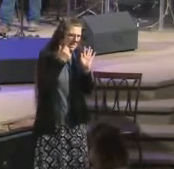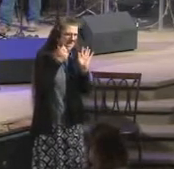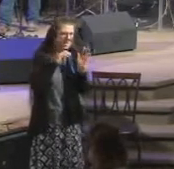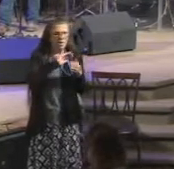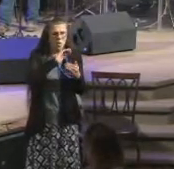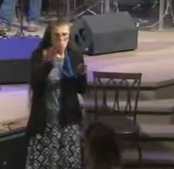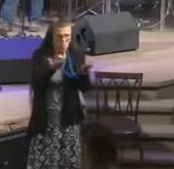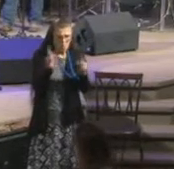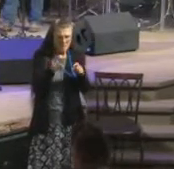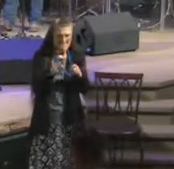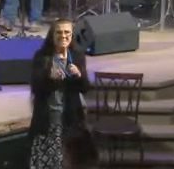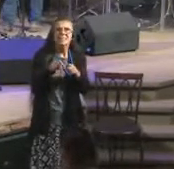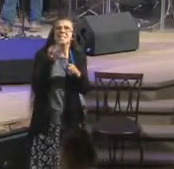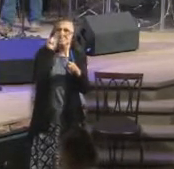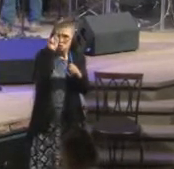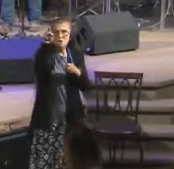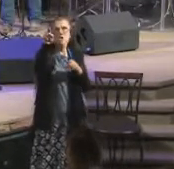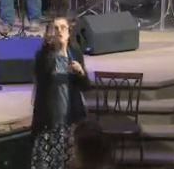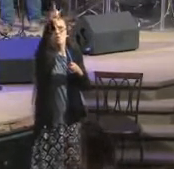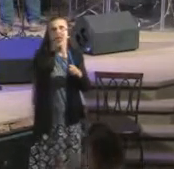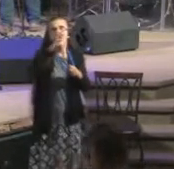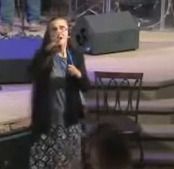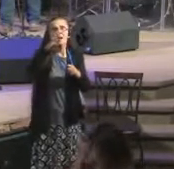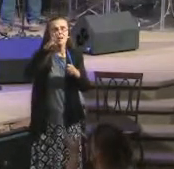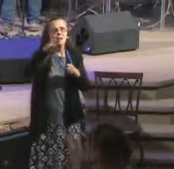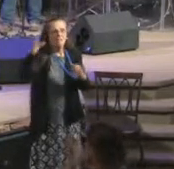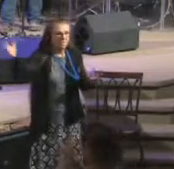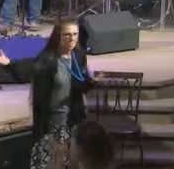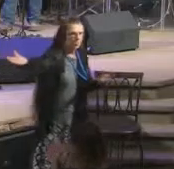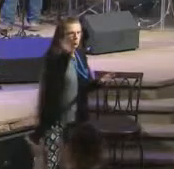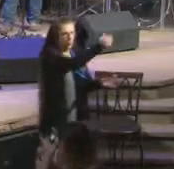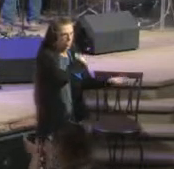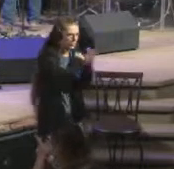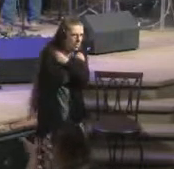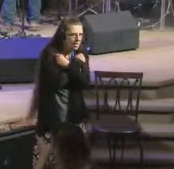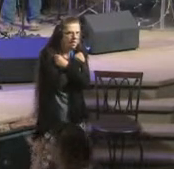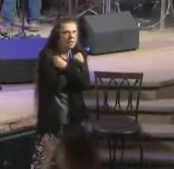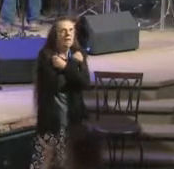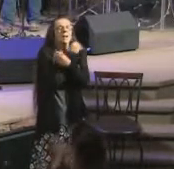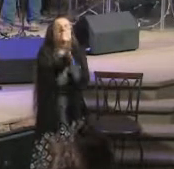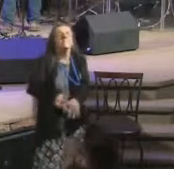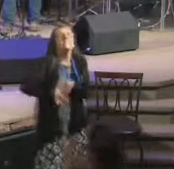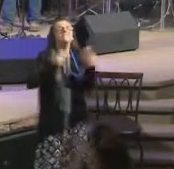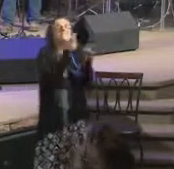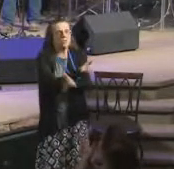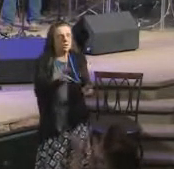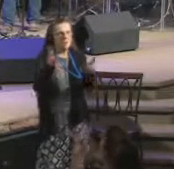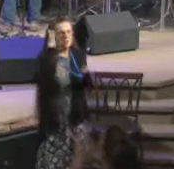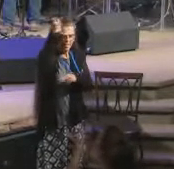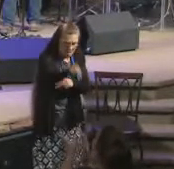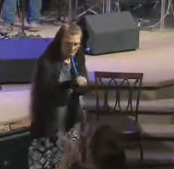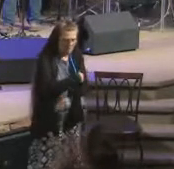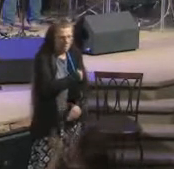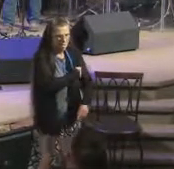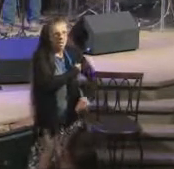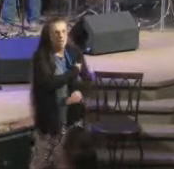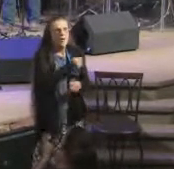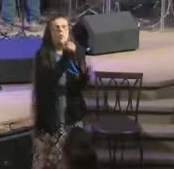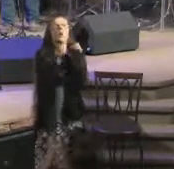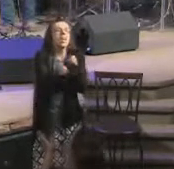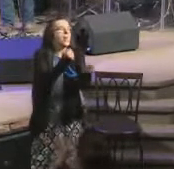we need is a supernatural God to wrap his arms of love around us and let us know today that we are loved. We are